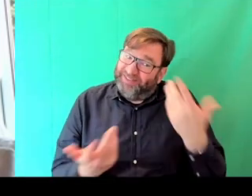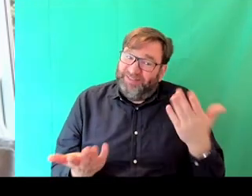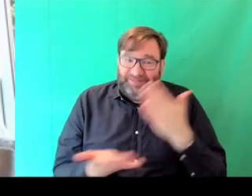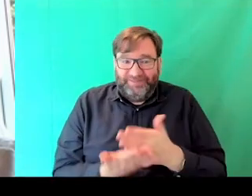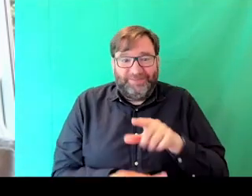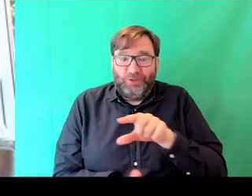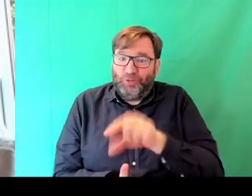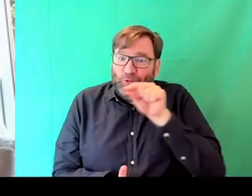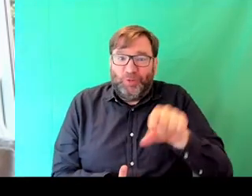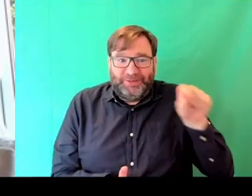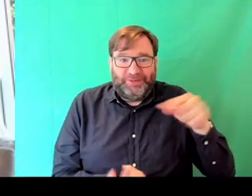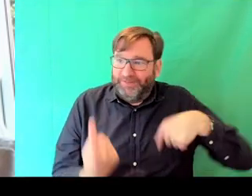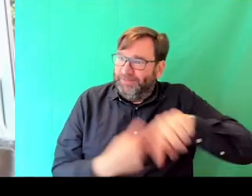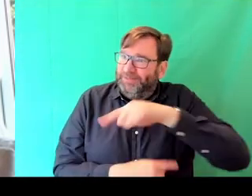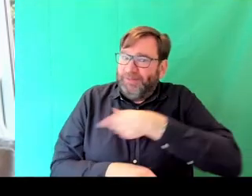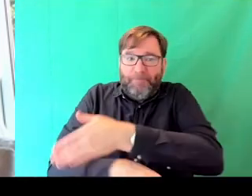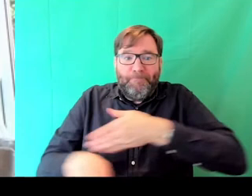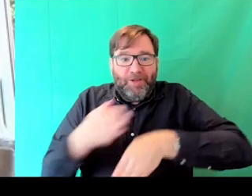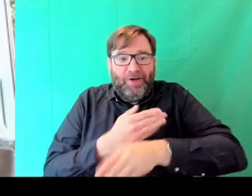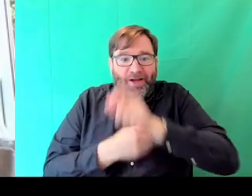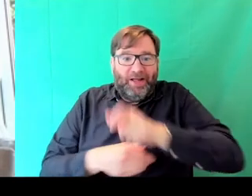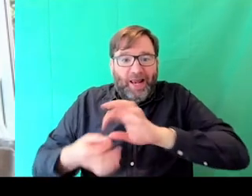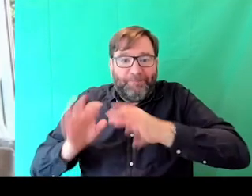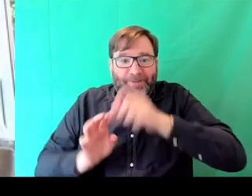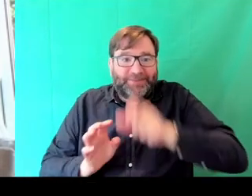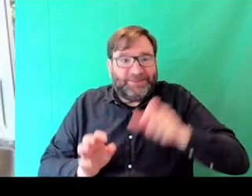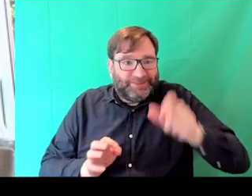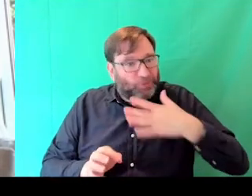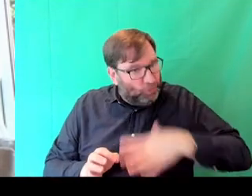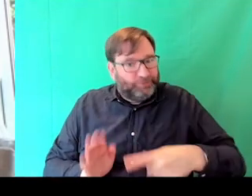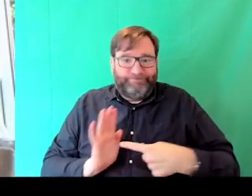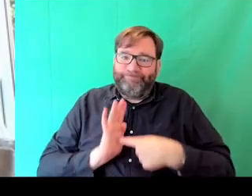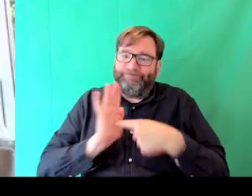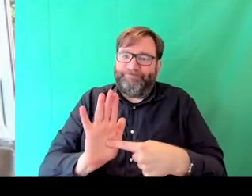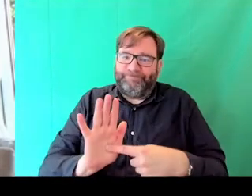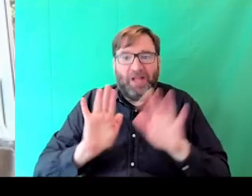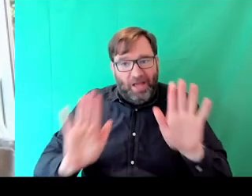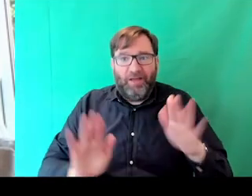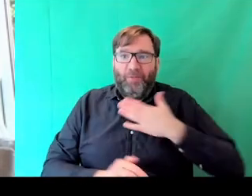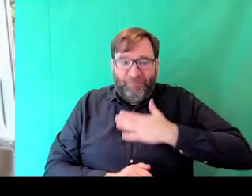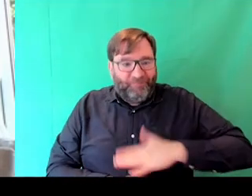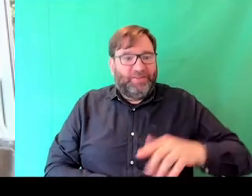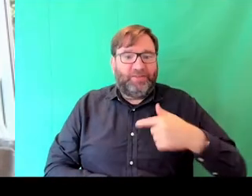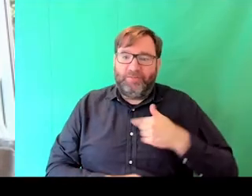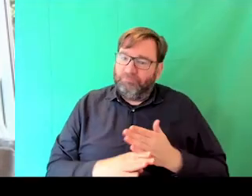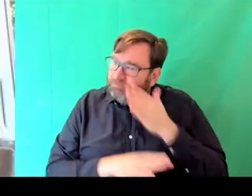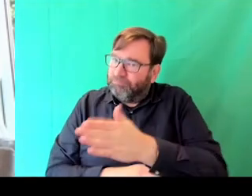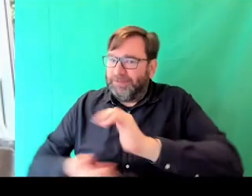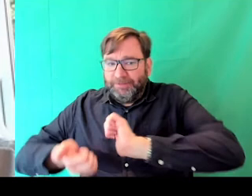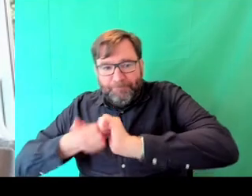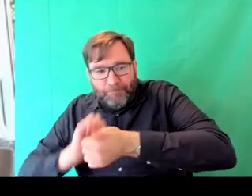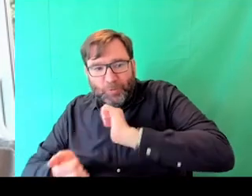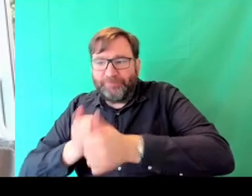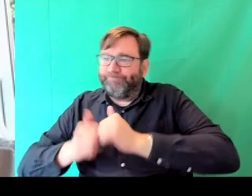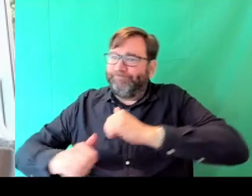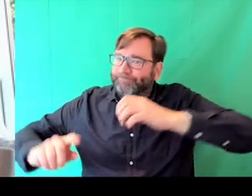great opportunity to experience accessibility, you know, to the best ability. And we've seen really accessible environments.